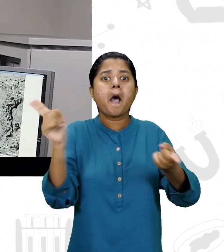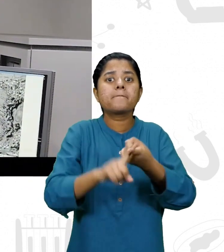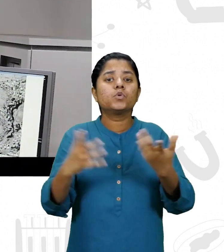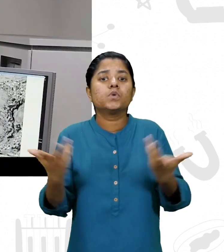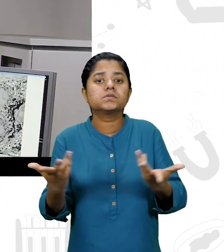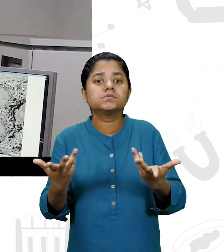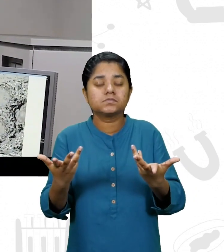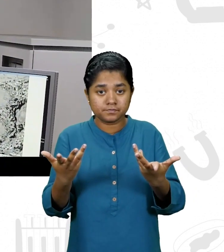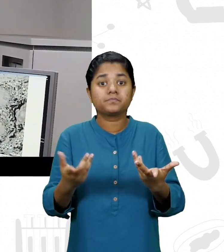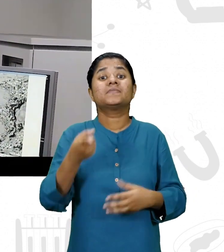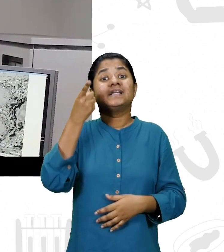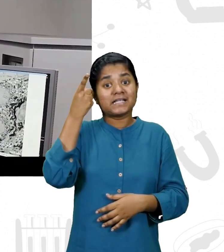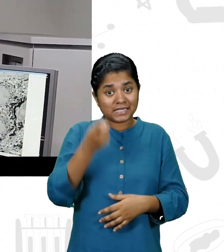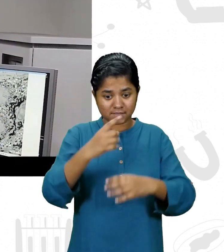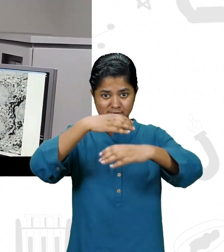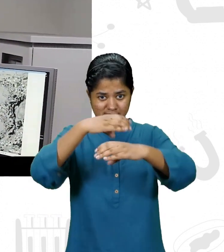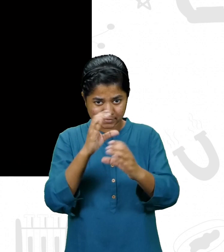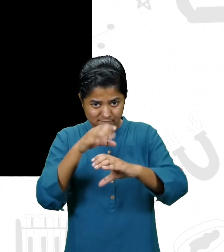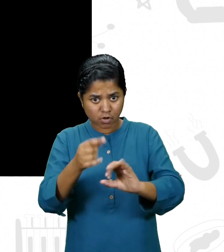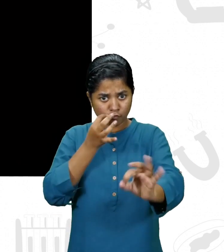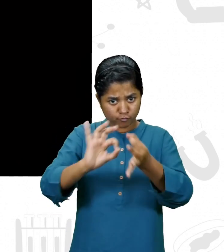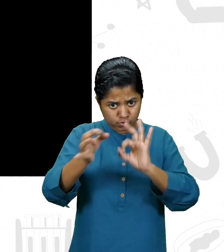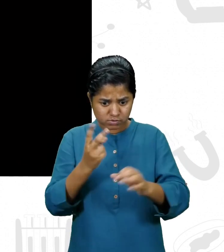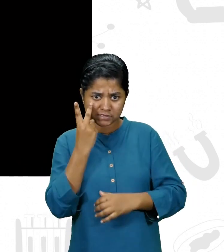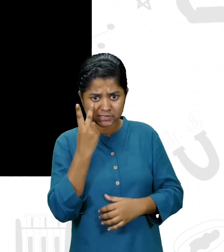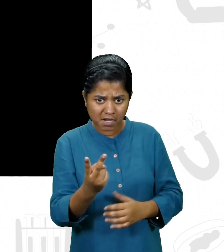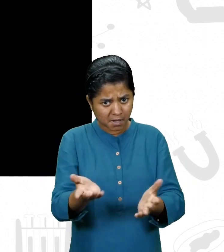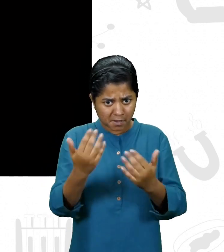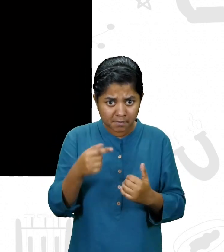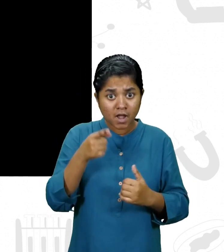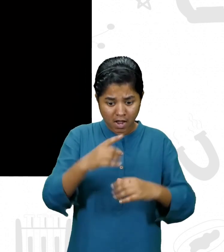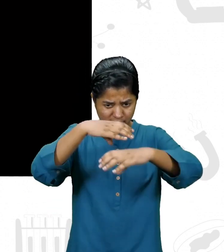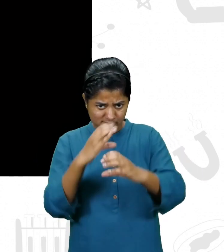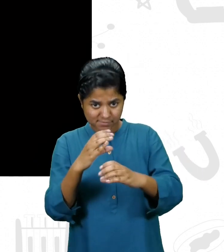what really happens to the other cells.